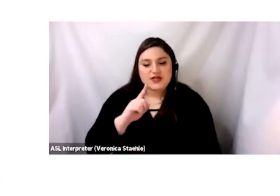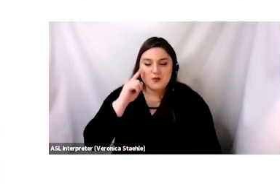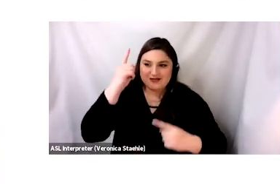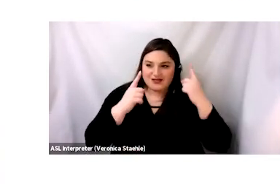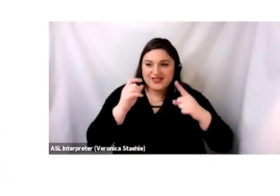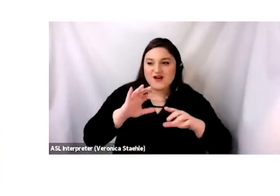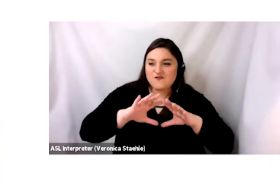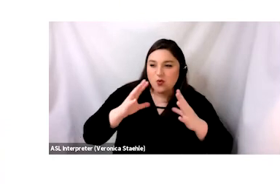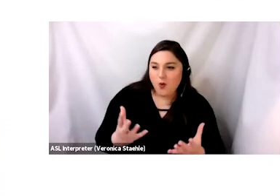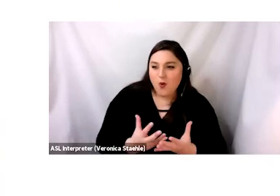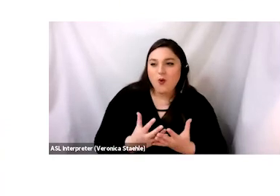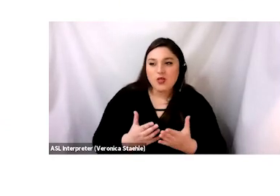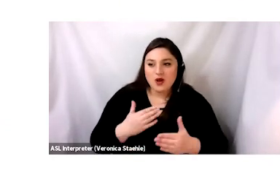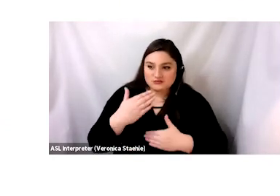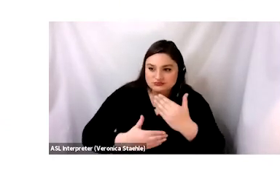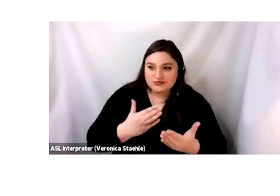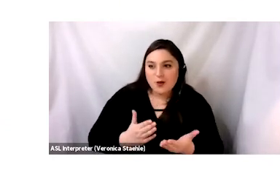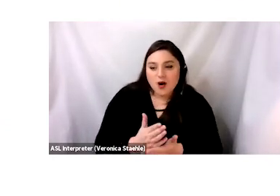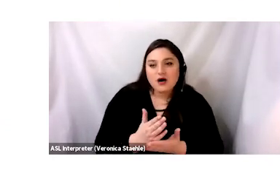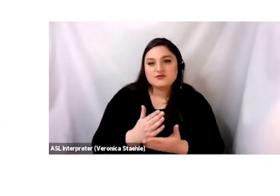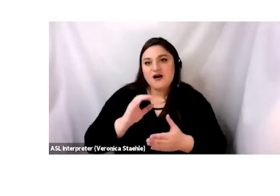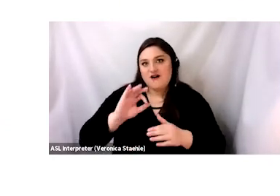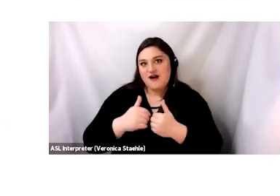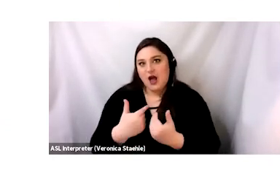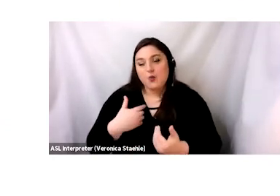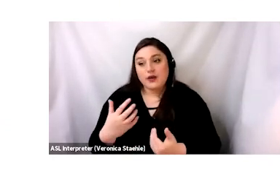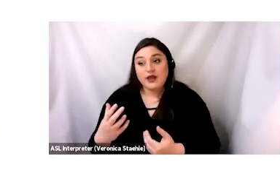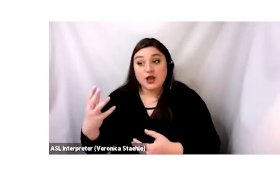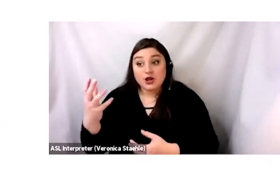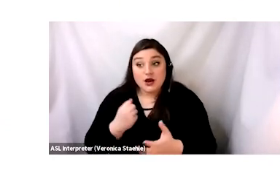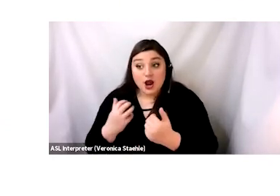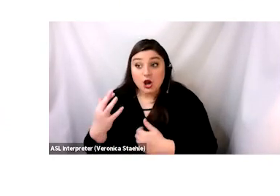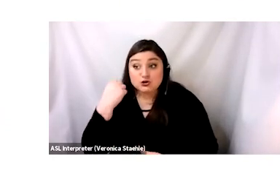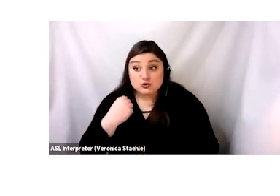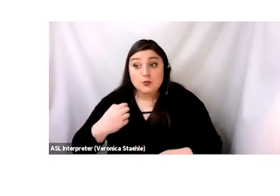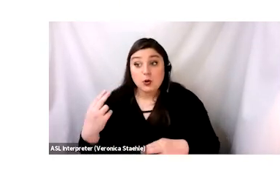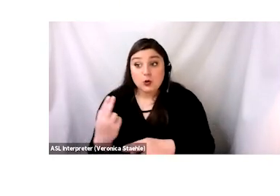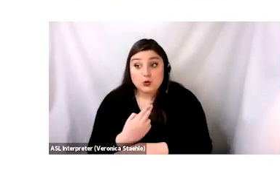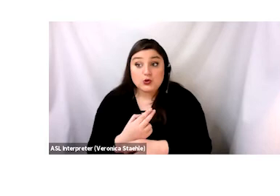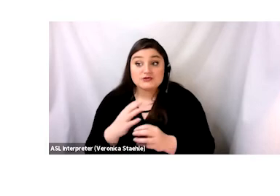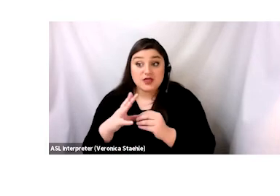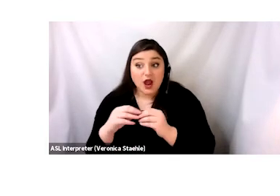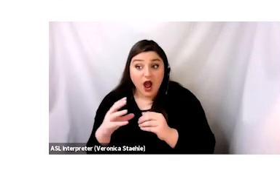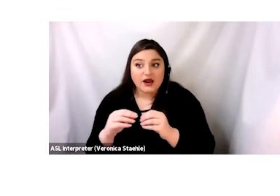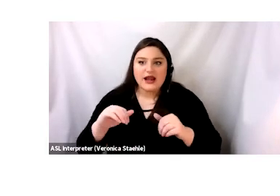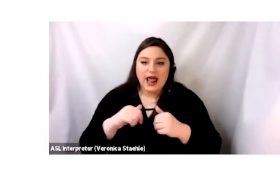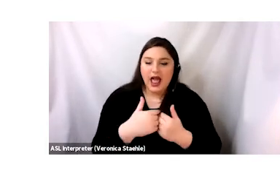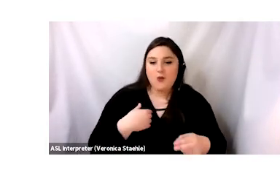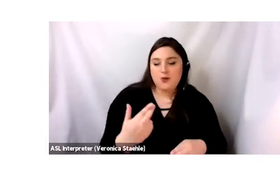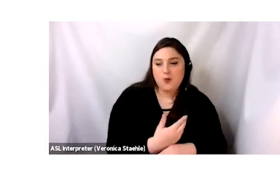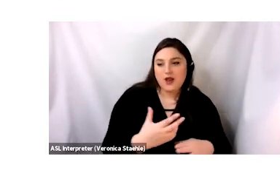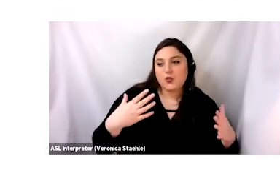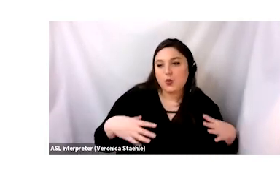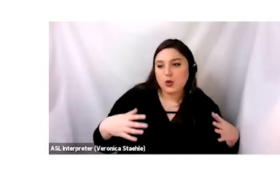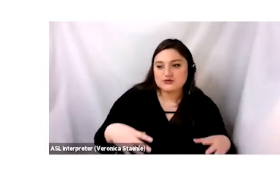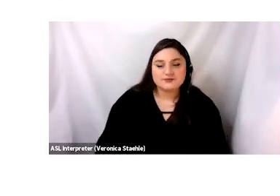integrated, circular way of how we consume cotton through the garments and the shirts that we wear. Another organization that